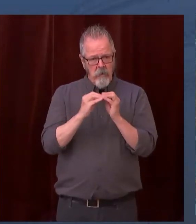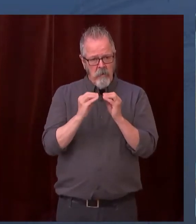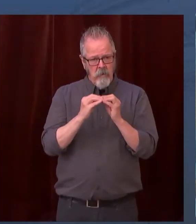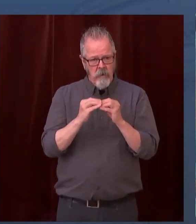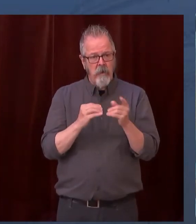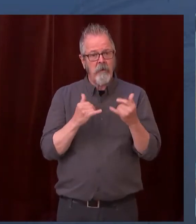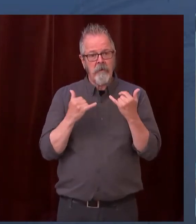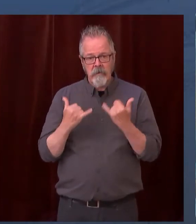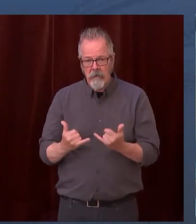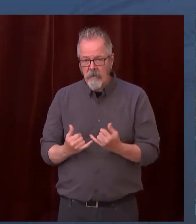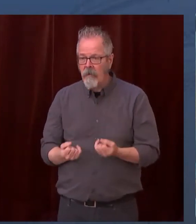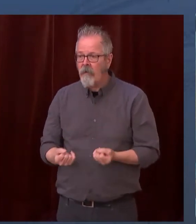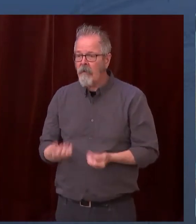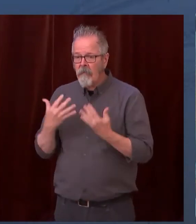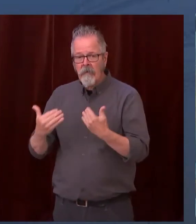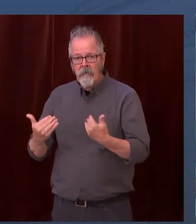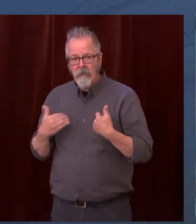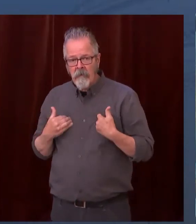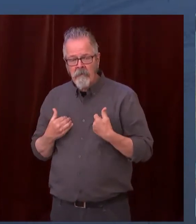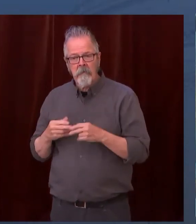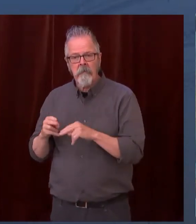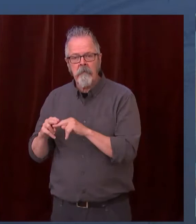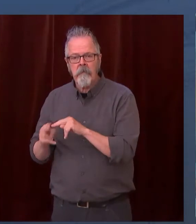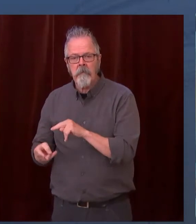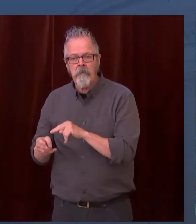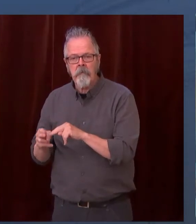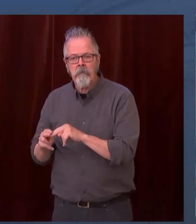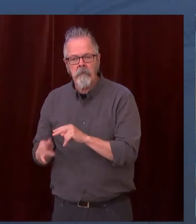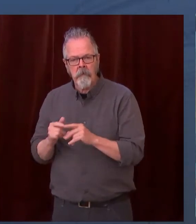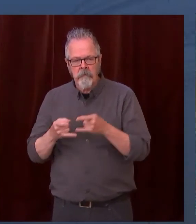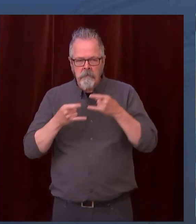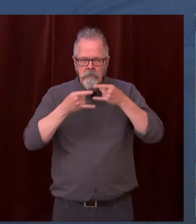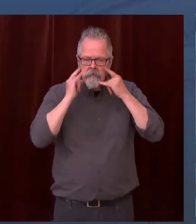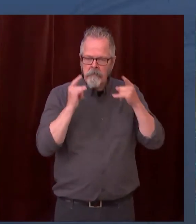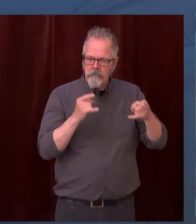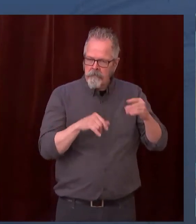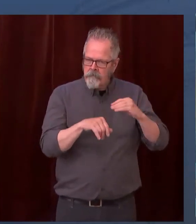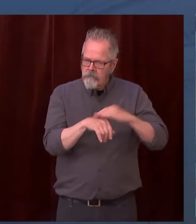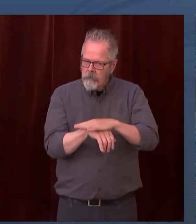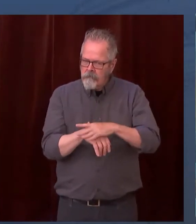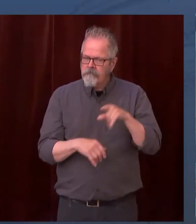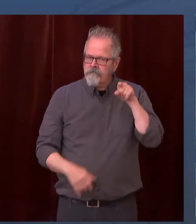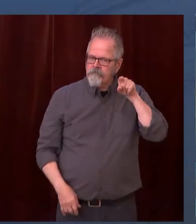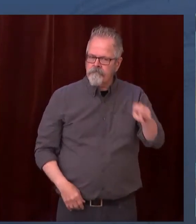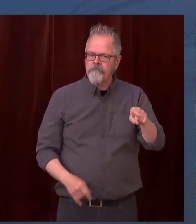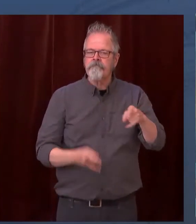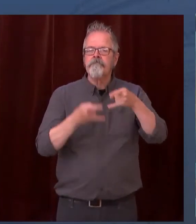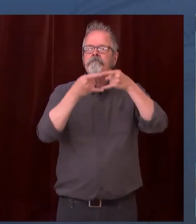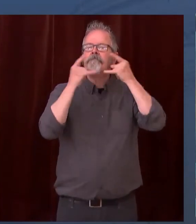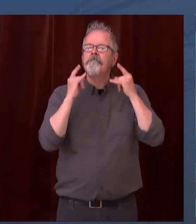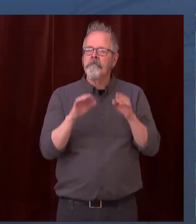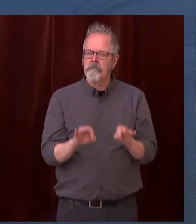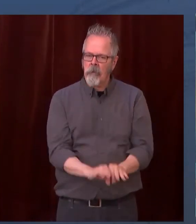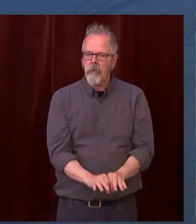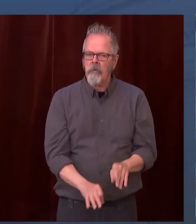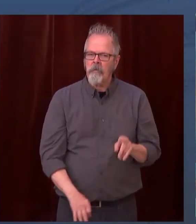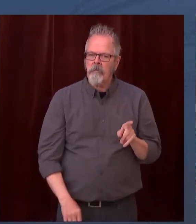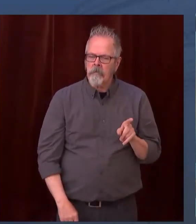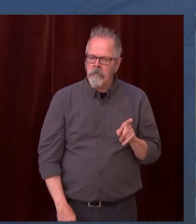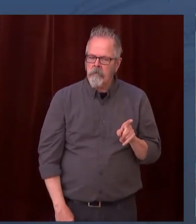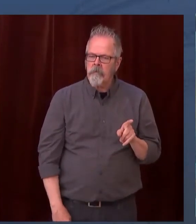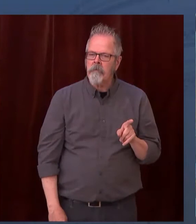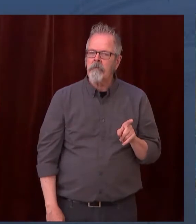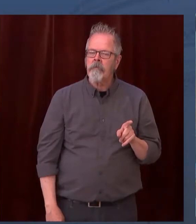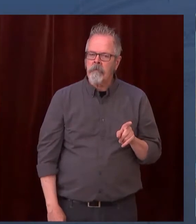in 14 days down to 600. And they have been increasing their face covering usage during